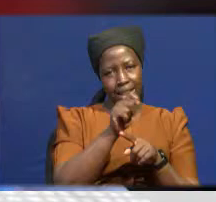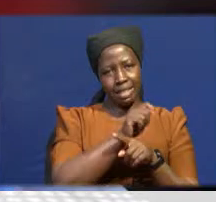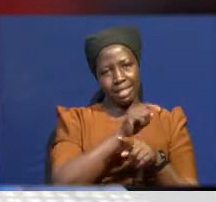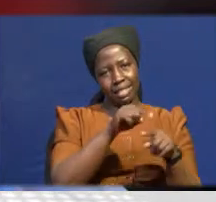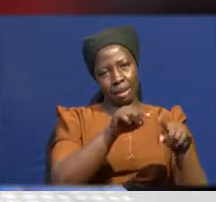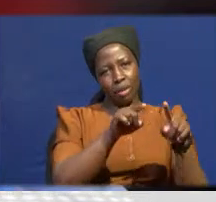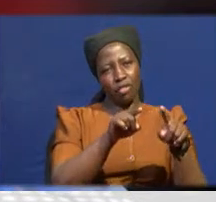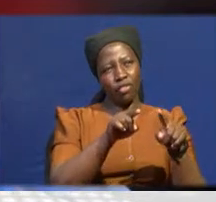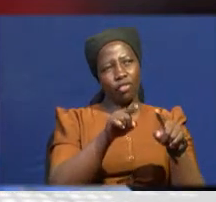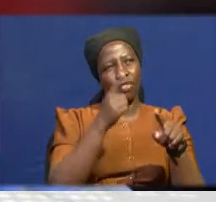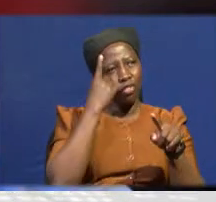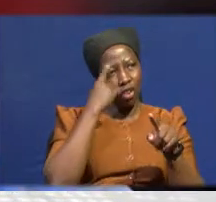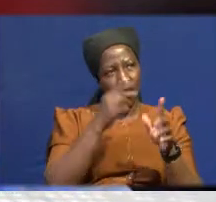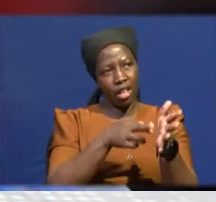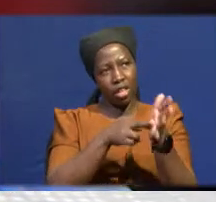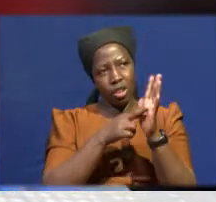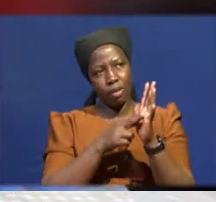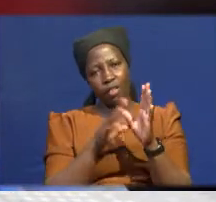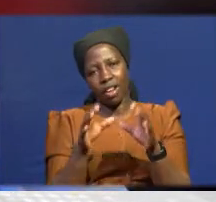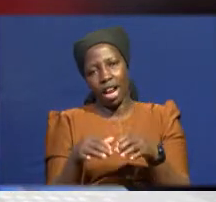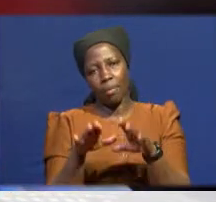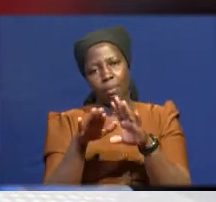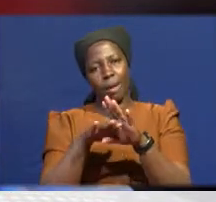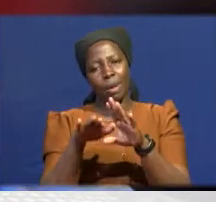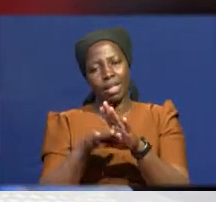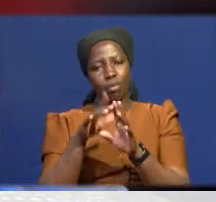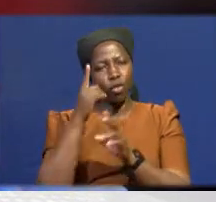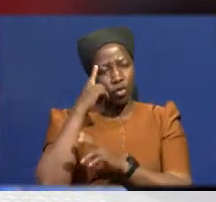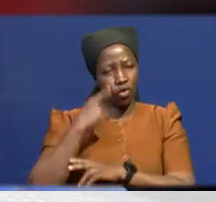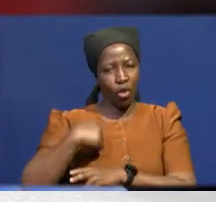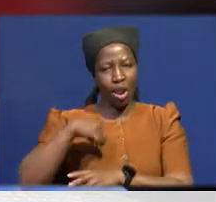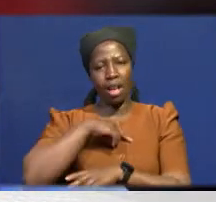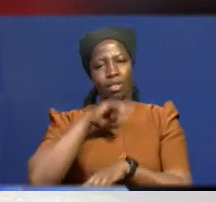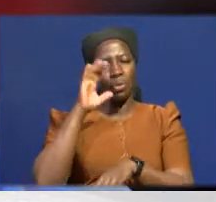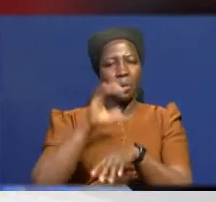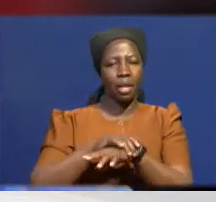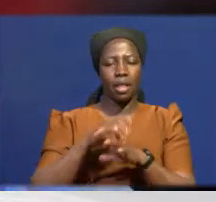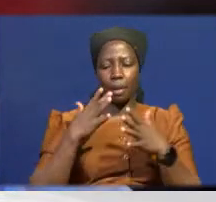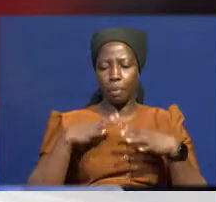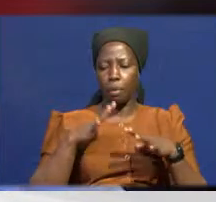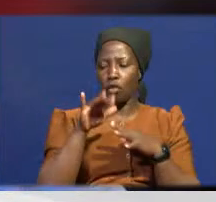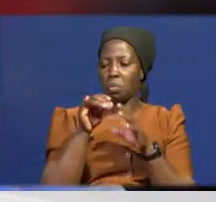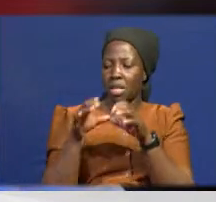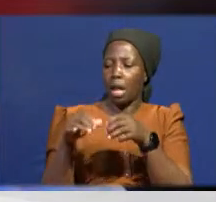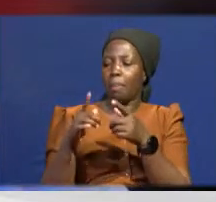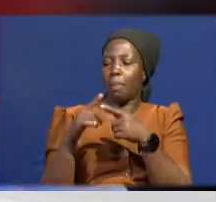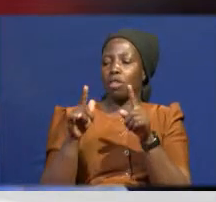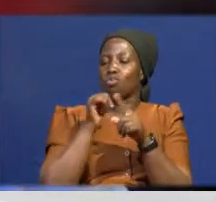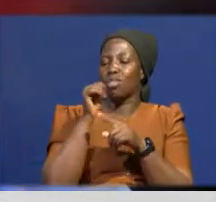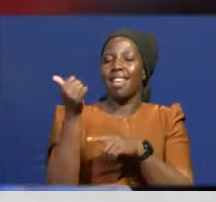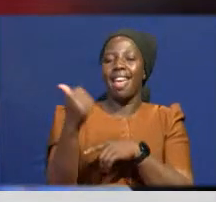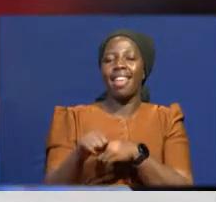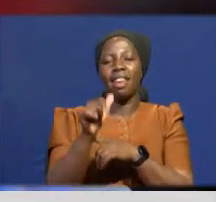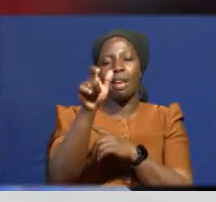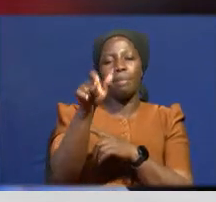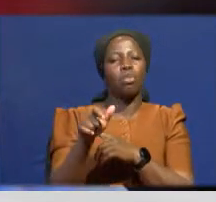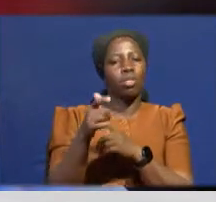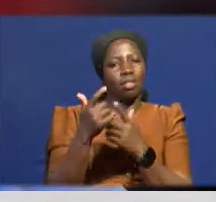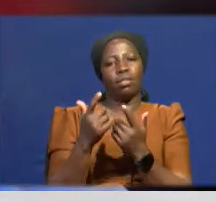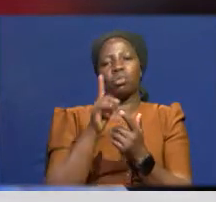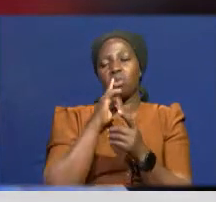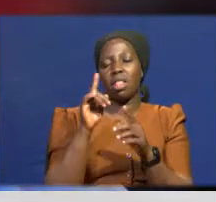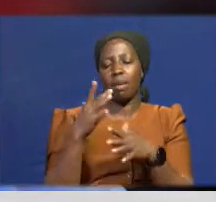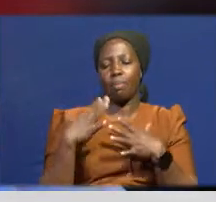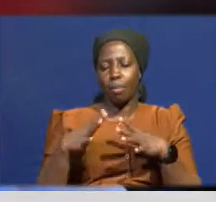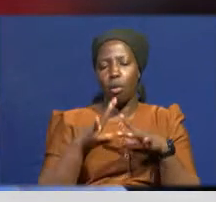the requirement of club membership was for us to get people from clubs and not anybody else. So the people we train then go